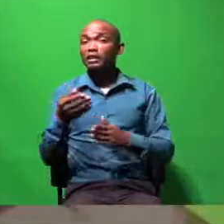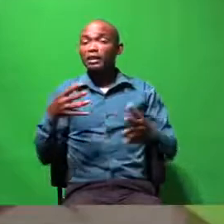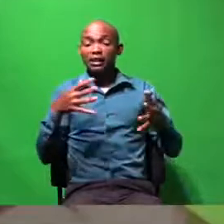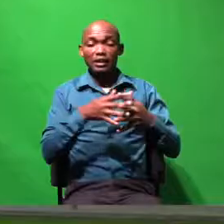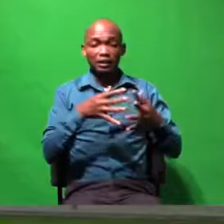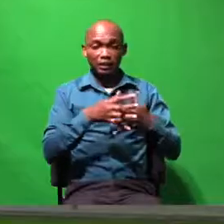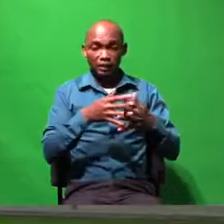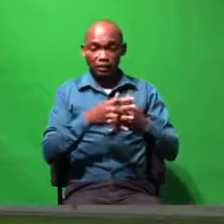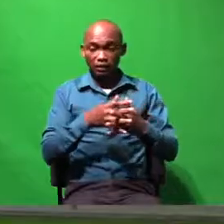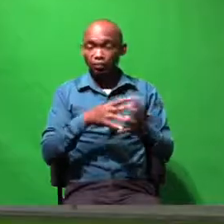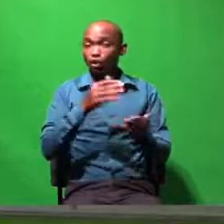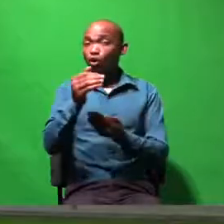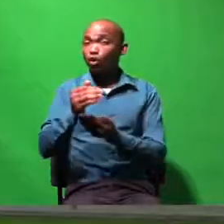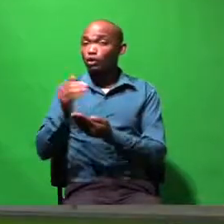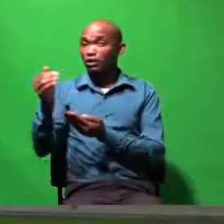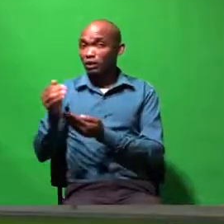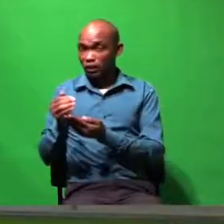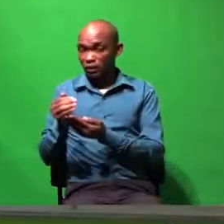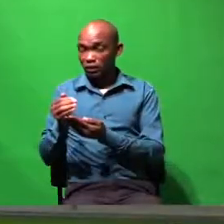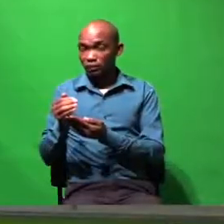system consists